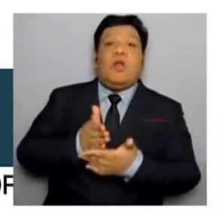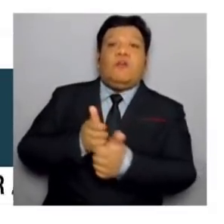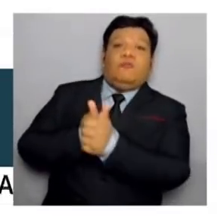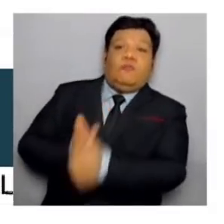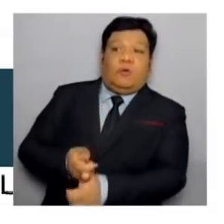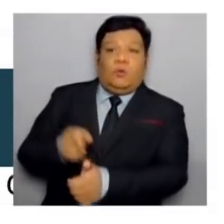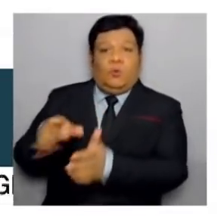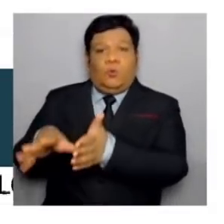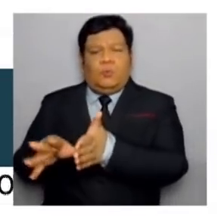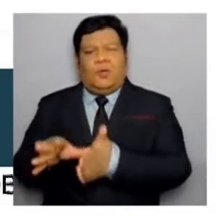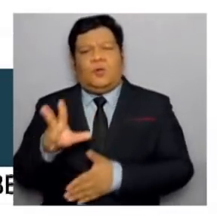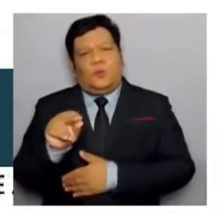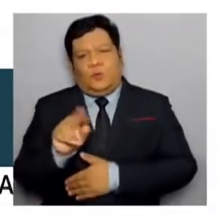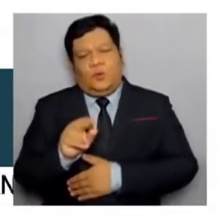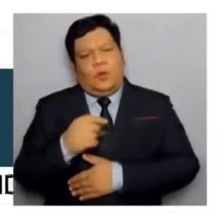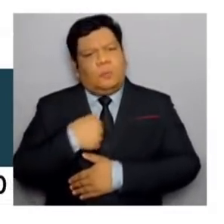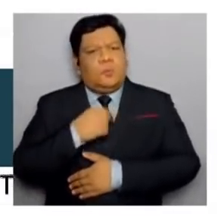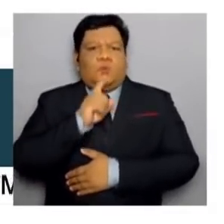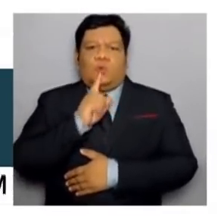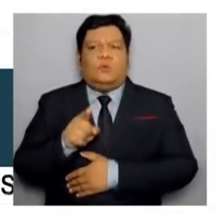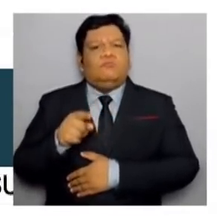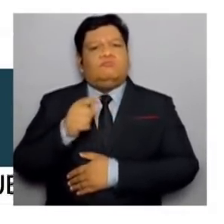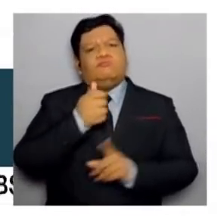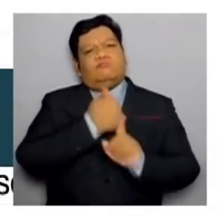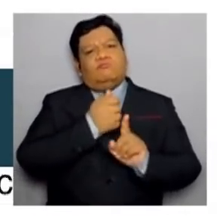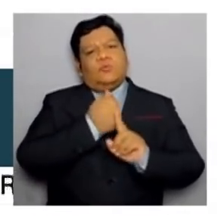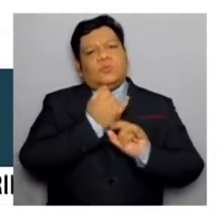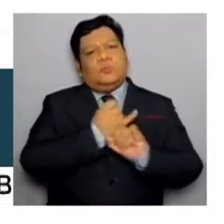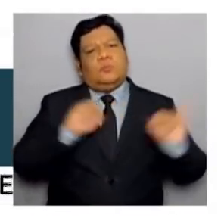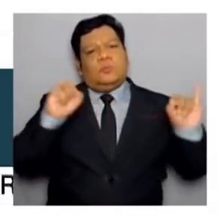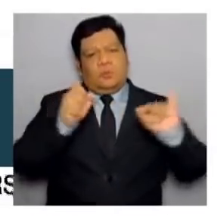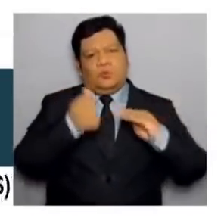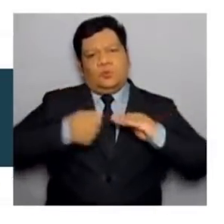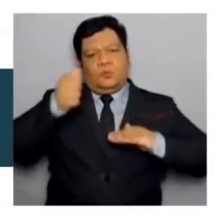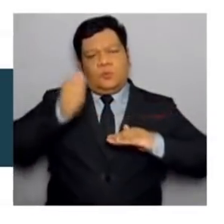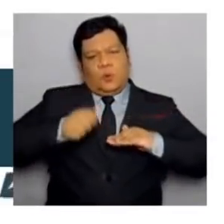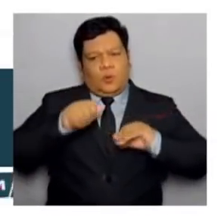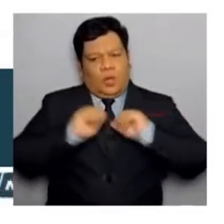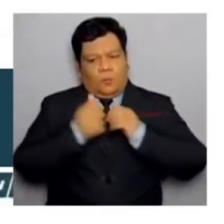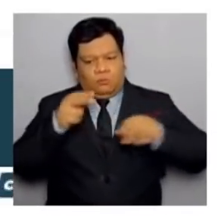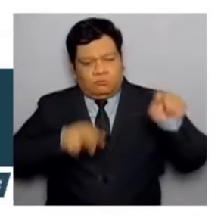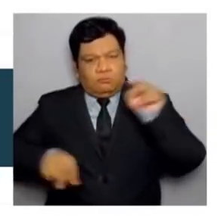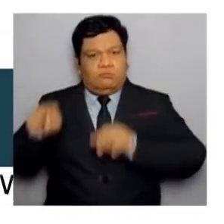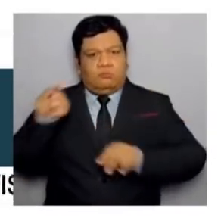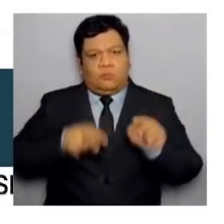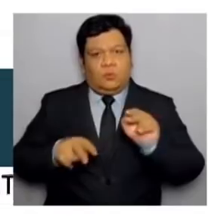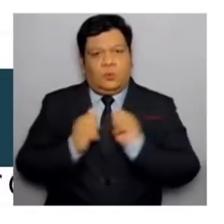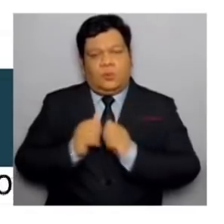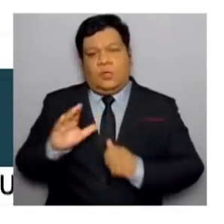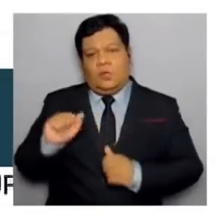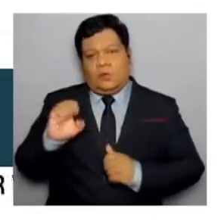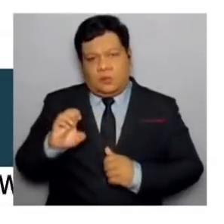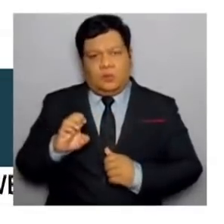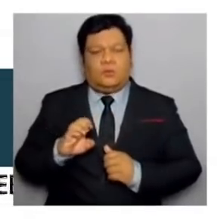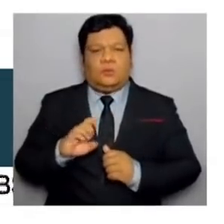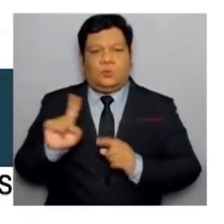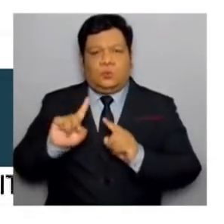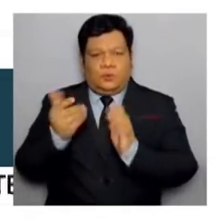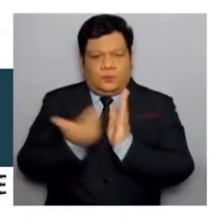the COMELEC, and I'm pretty sure that they will make their own independent assessment of the case and of the evidence presented by the